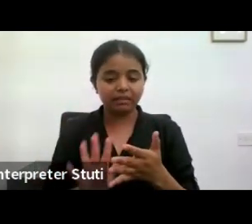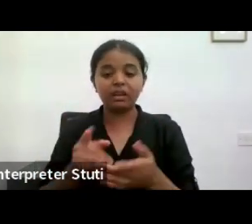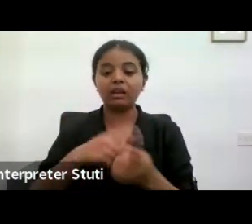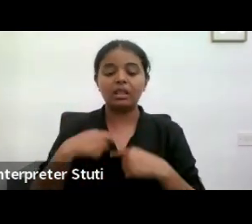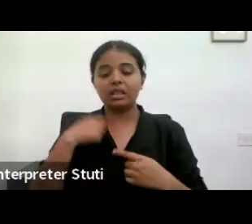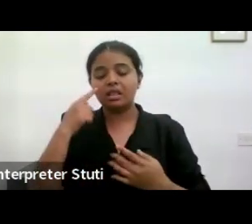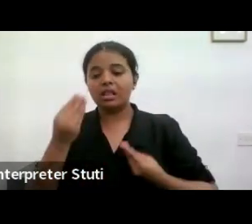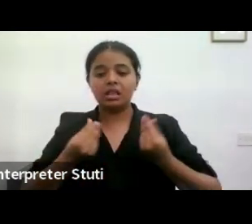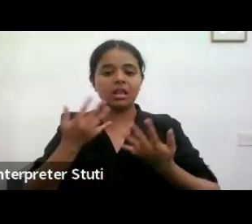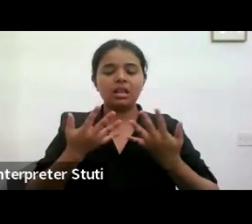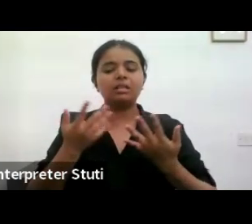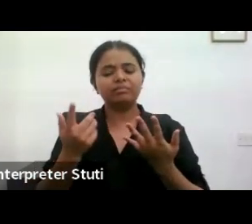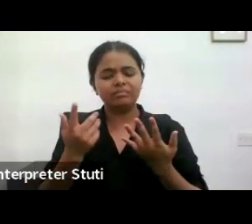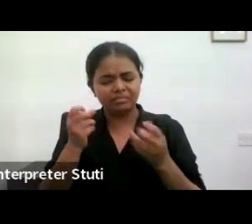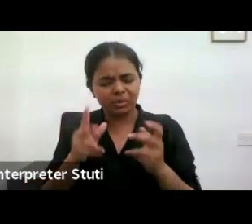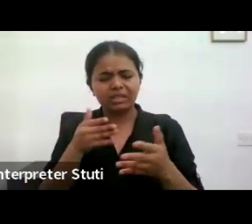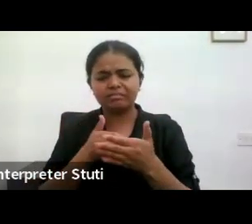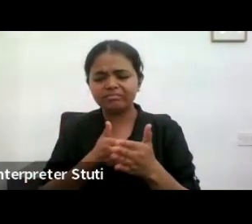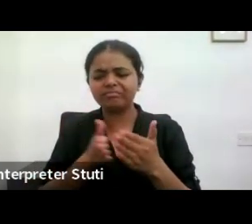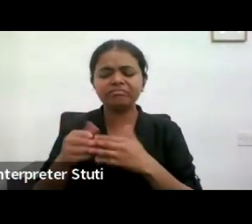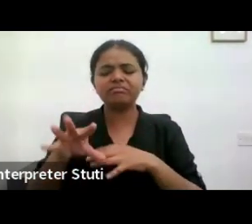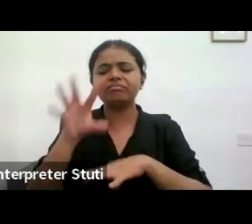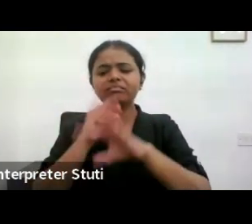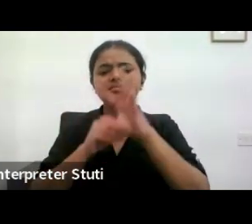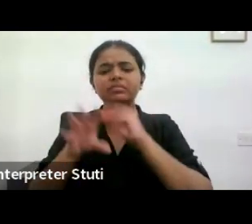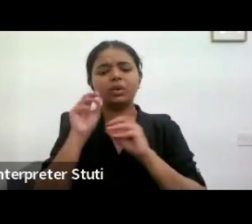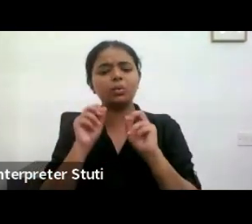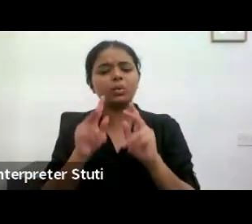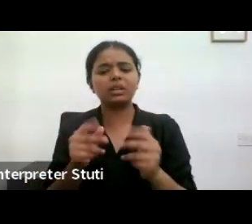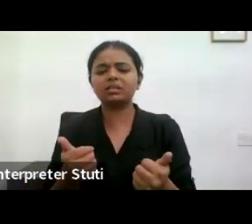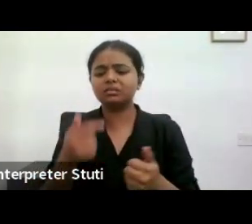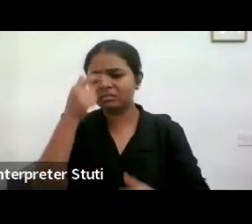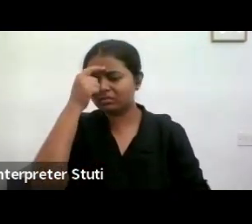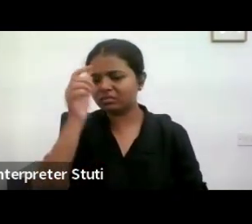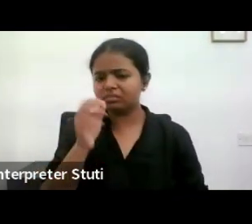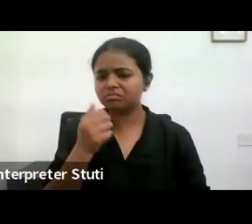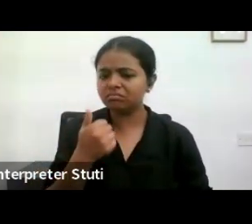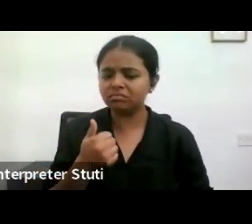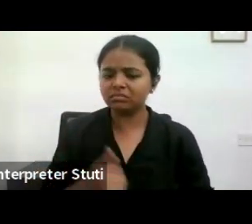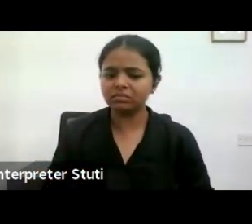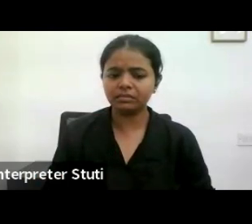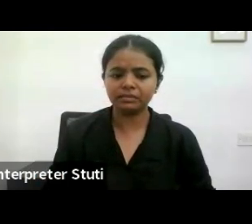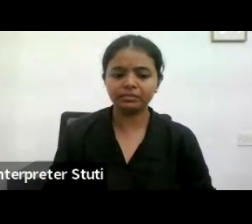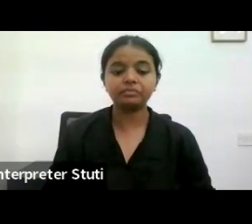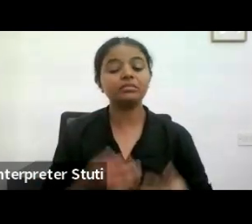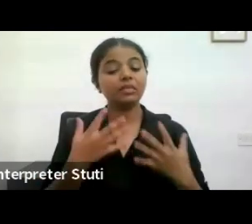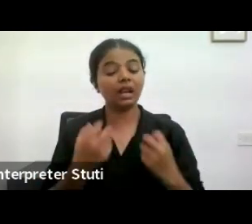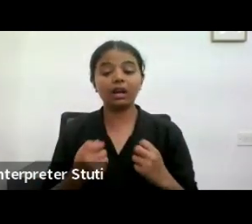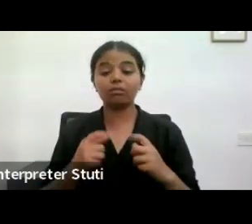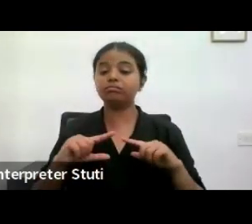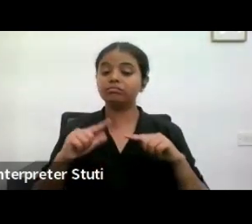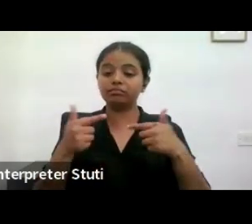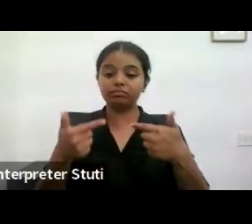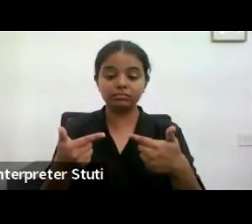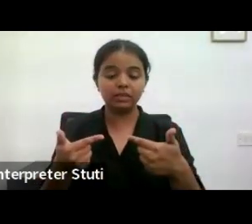and continue to learn as you do the work that you do. I want to switch now. I'm sure that